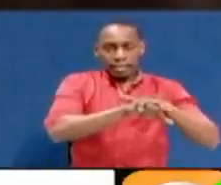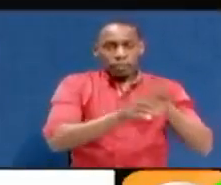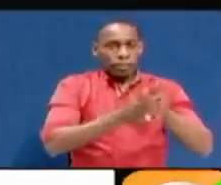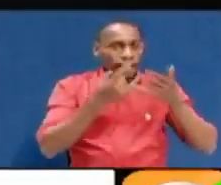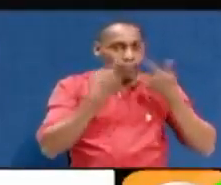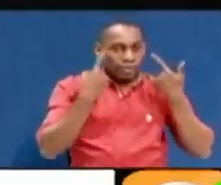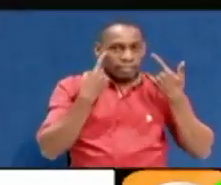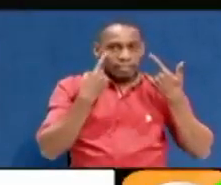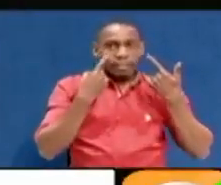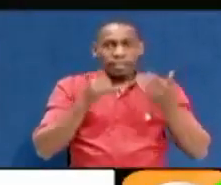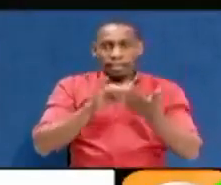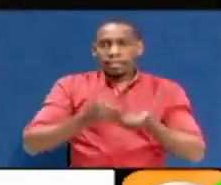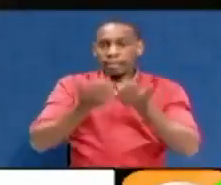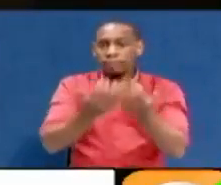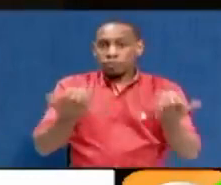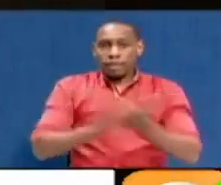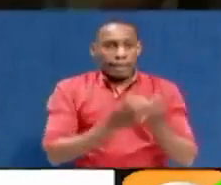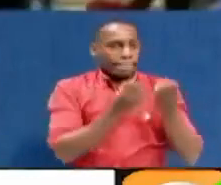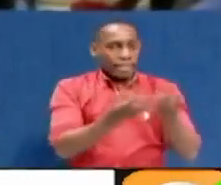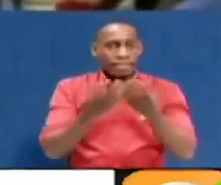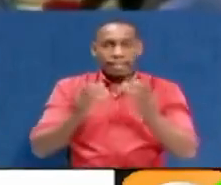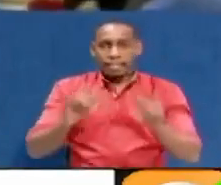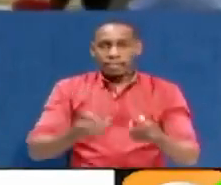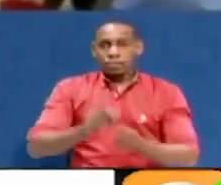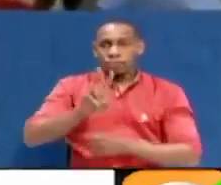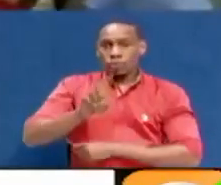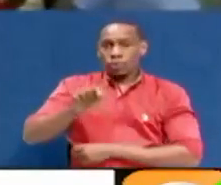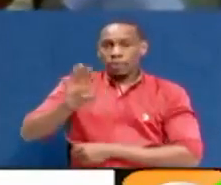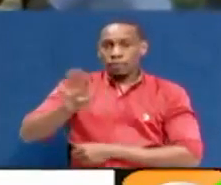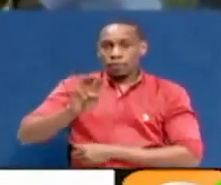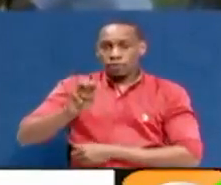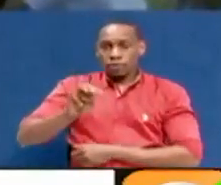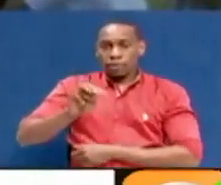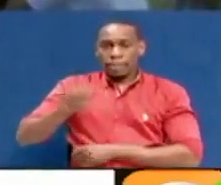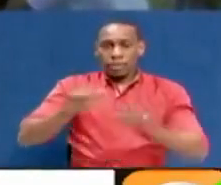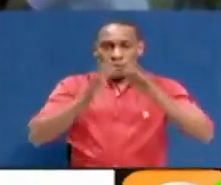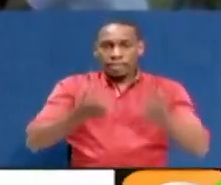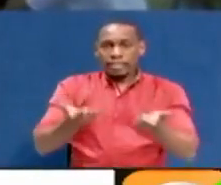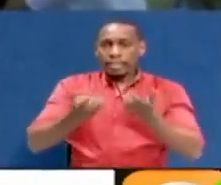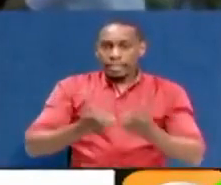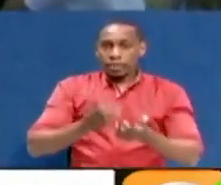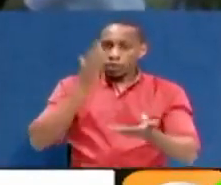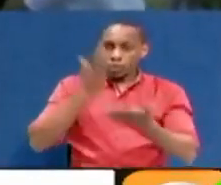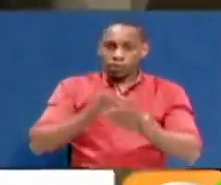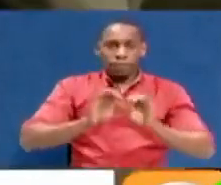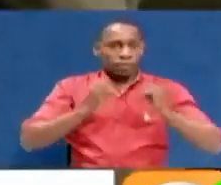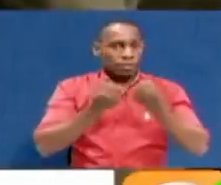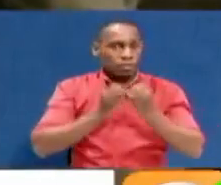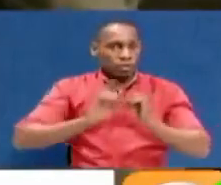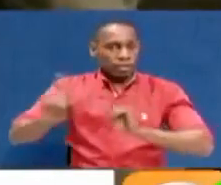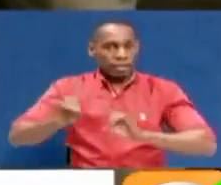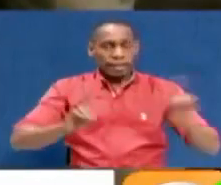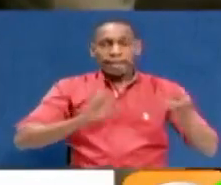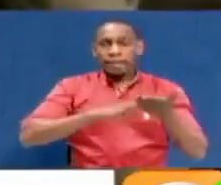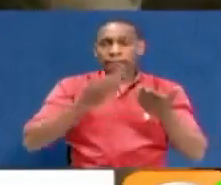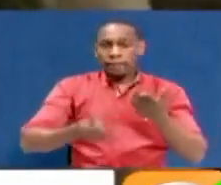protective masks were waiting for children. Many of the new 2.4 million single desks needed to guarantee social distancing